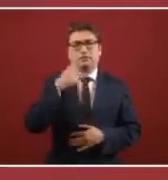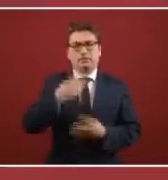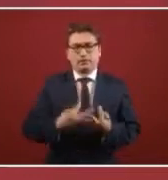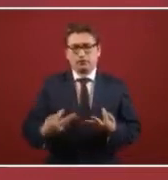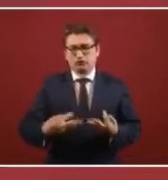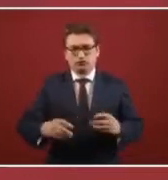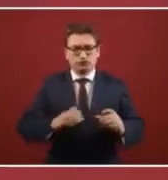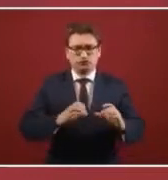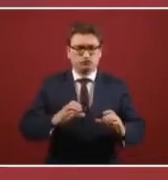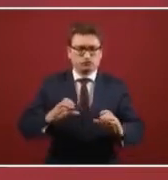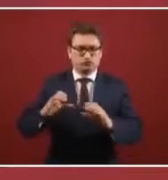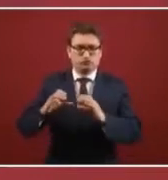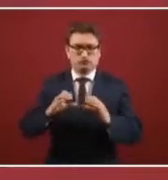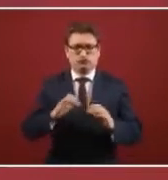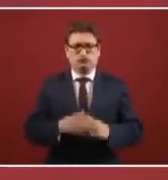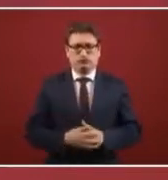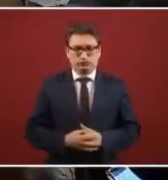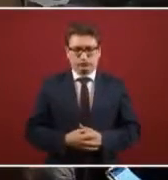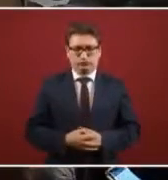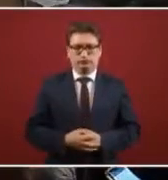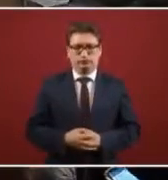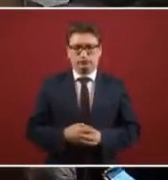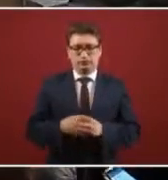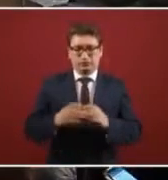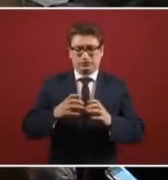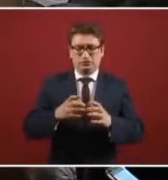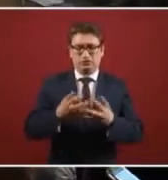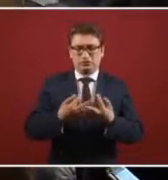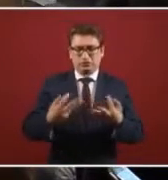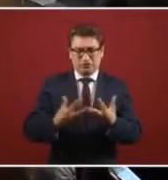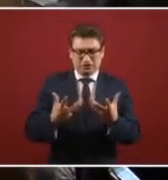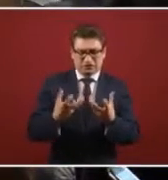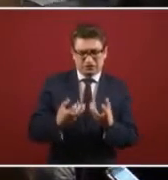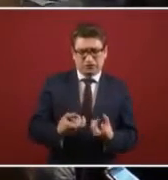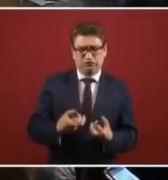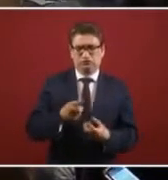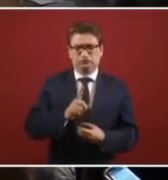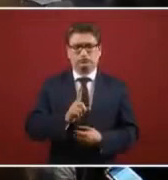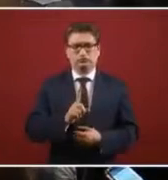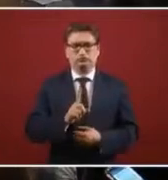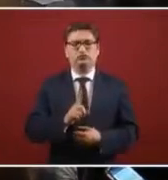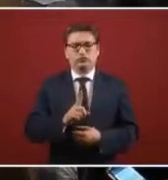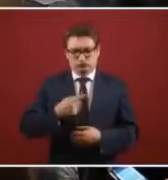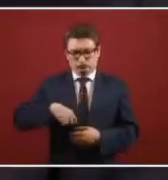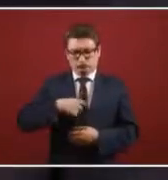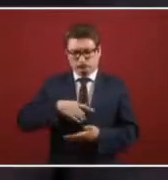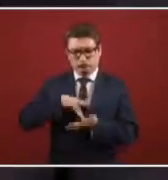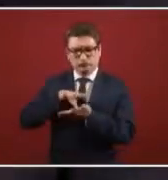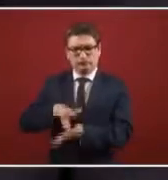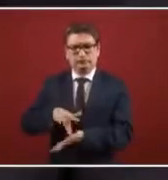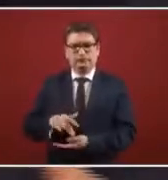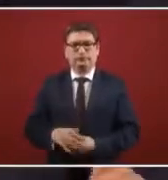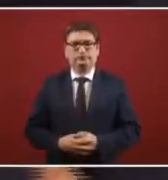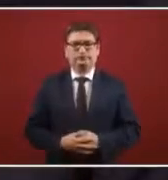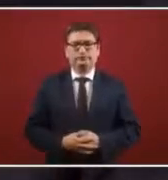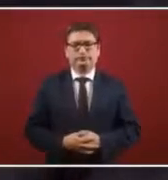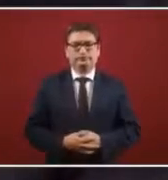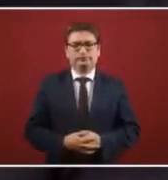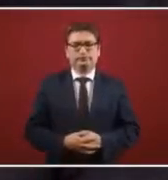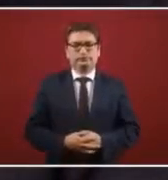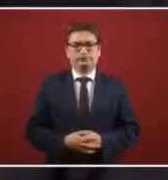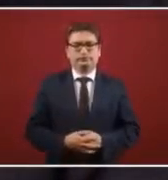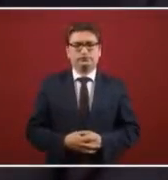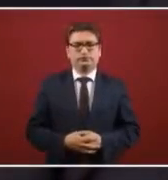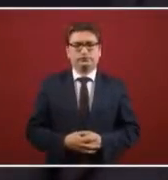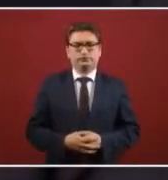suelo, that will not no affect the ground, degraden. that will not degrade the ground. Pero vamos a apoyar ahí. But we're going to support them. Y me